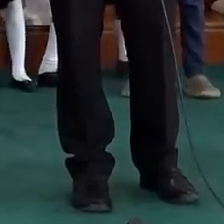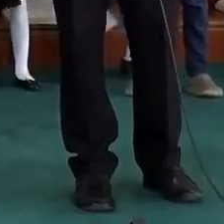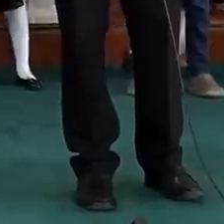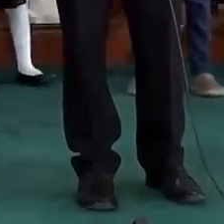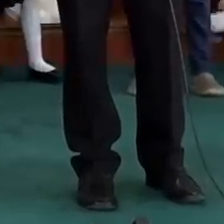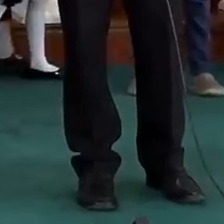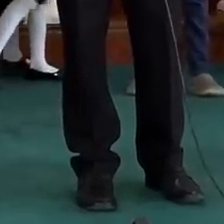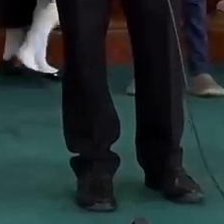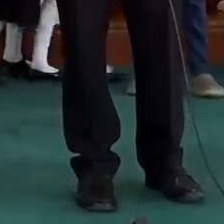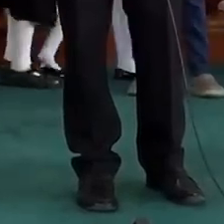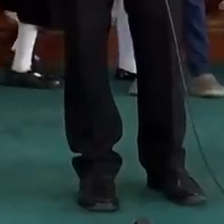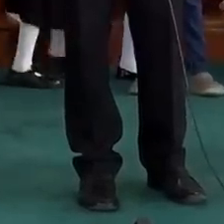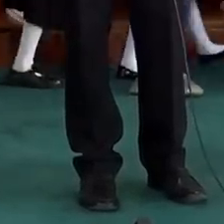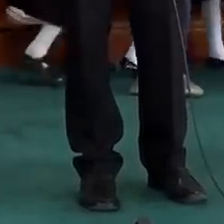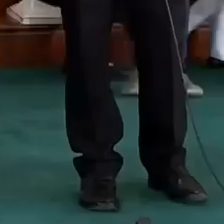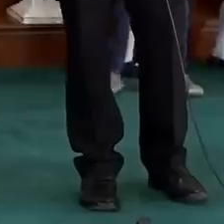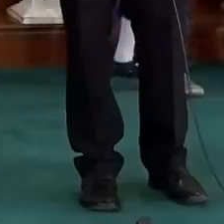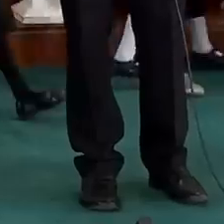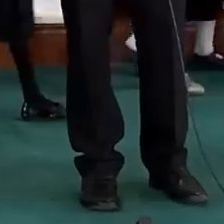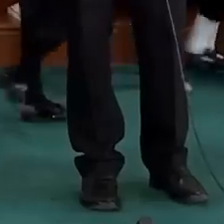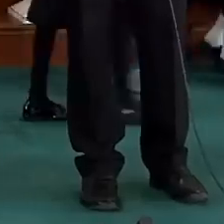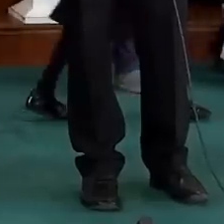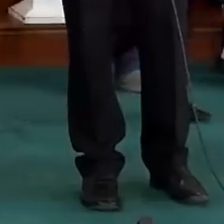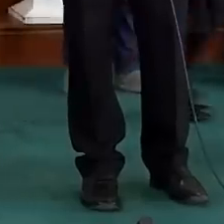Come, come, come. Get your family in the ark.